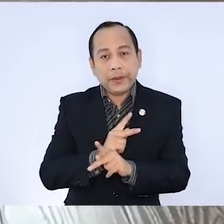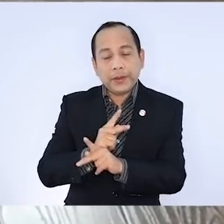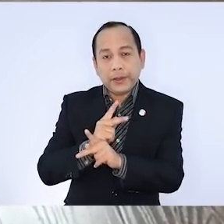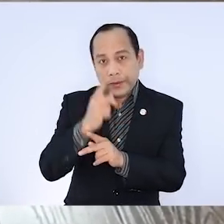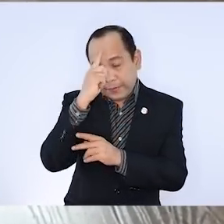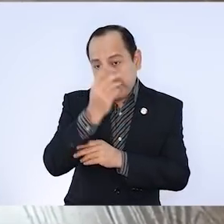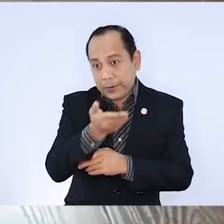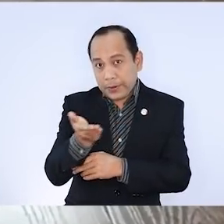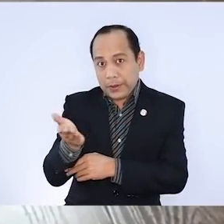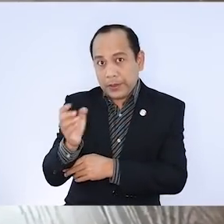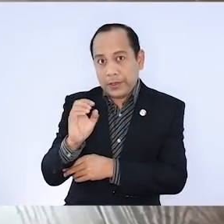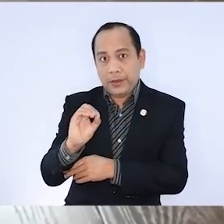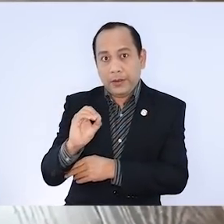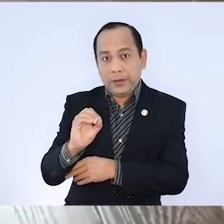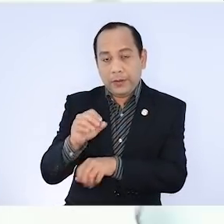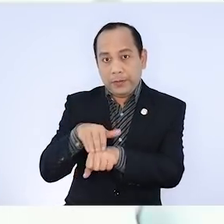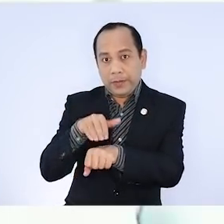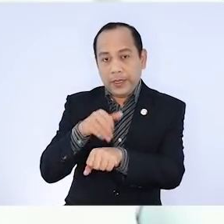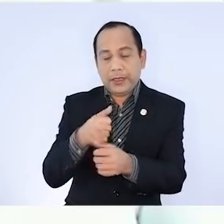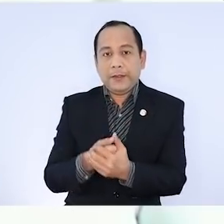pangangalagaan ang kanilang mga pet.